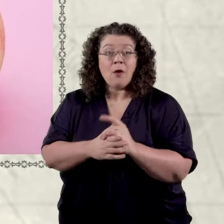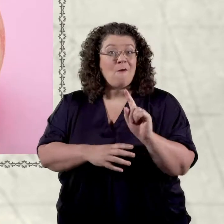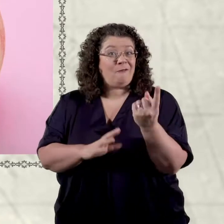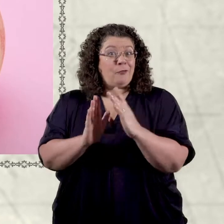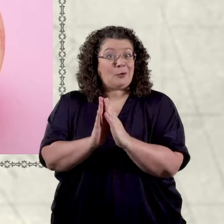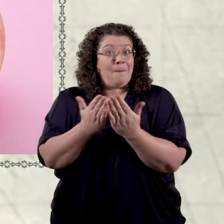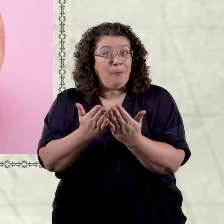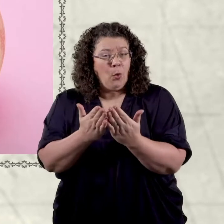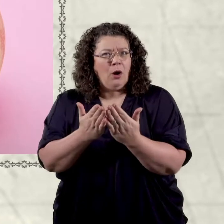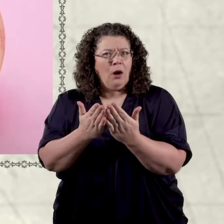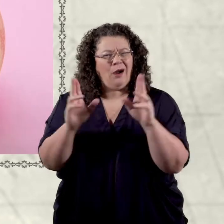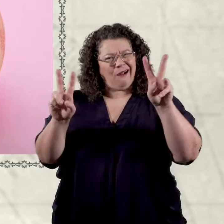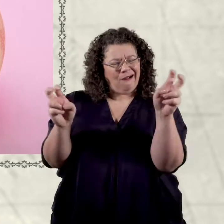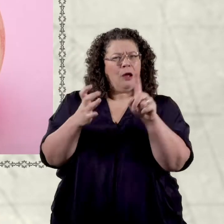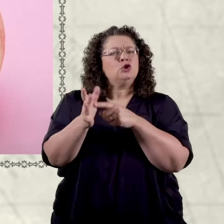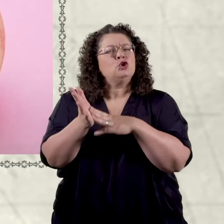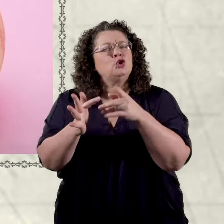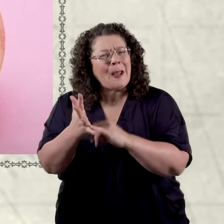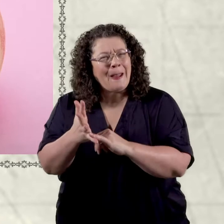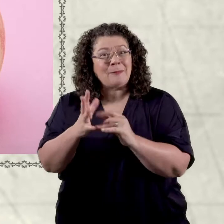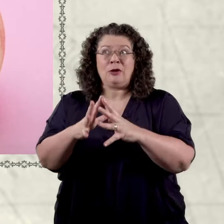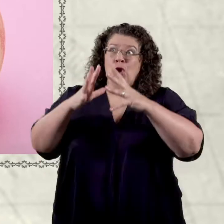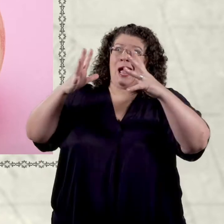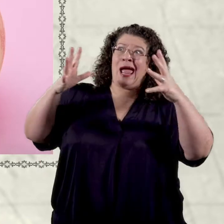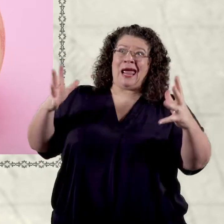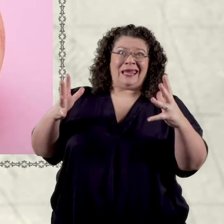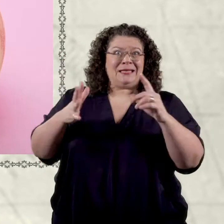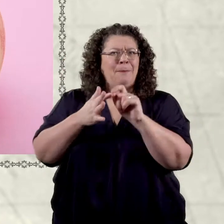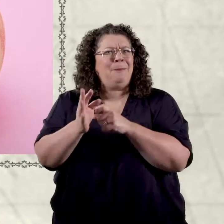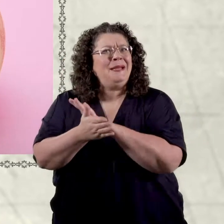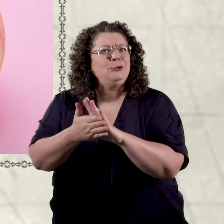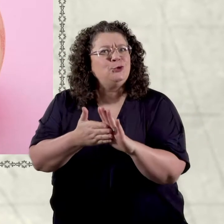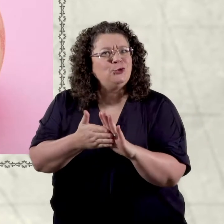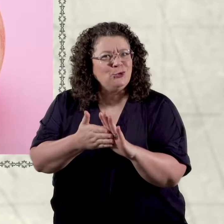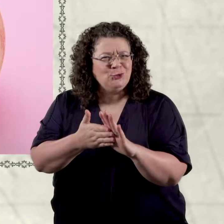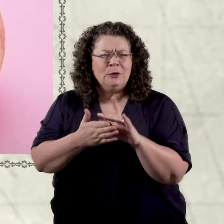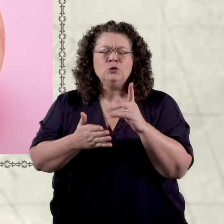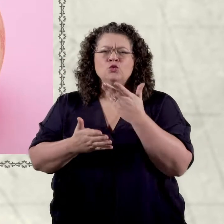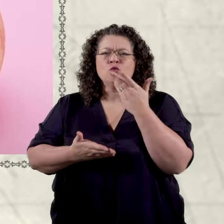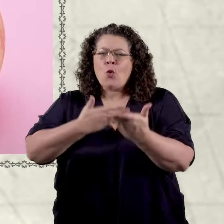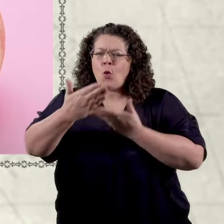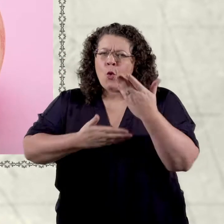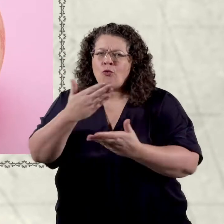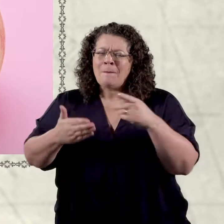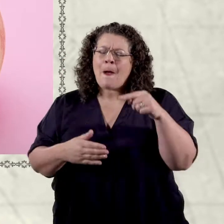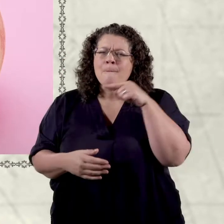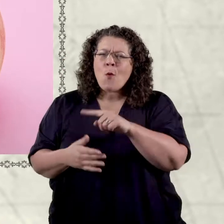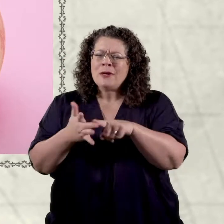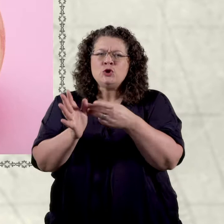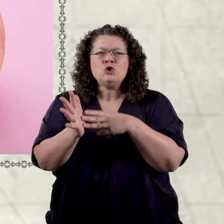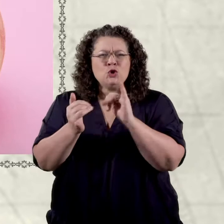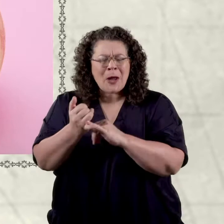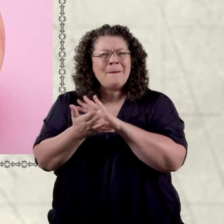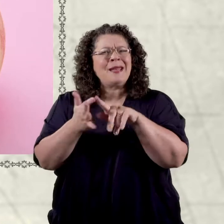The first book is James and the Giant Peach. This is a story about a boy called James